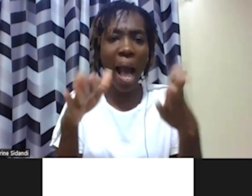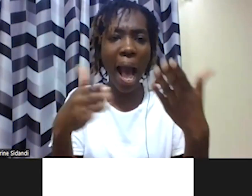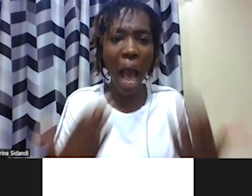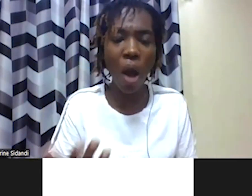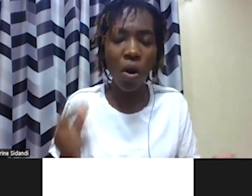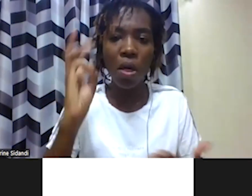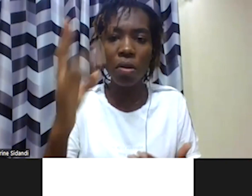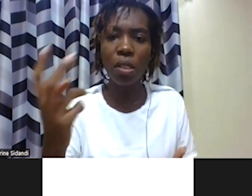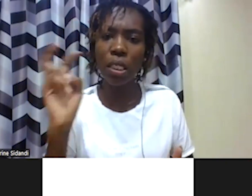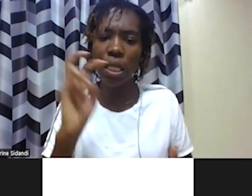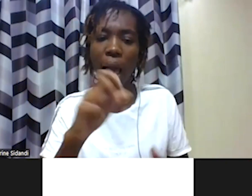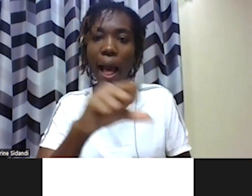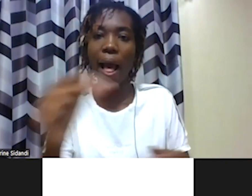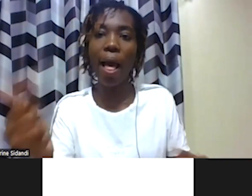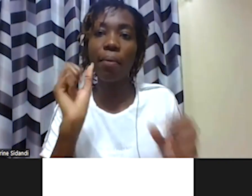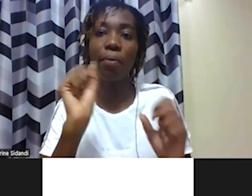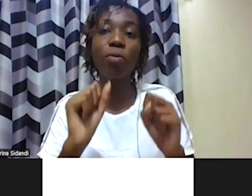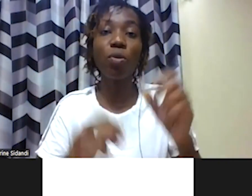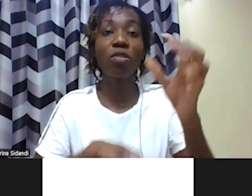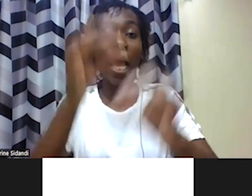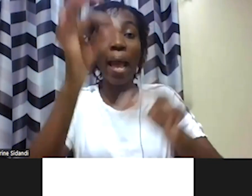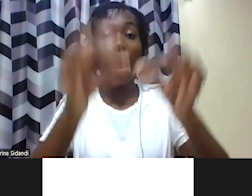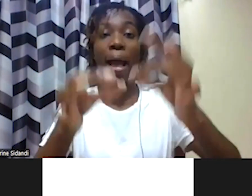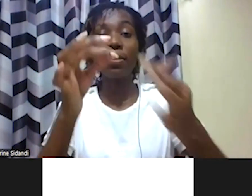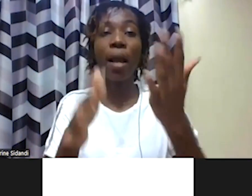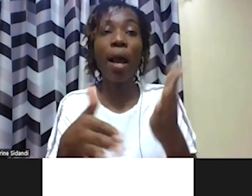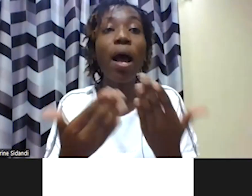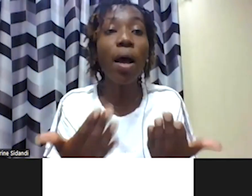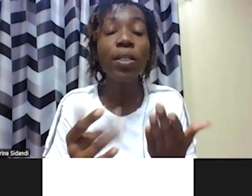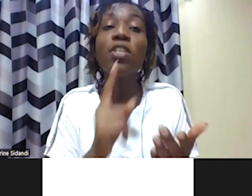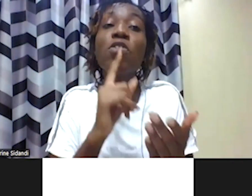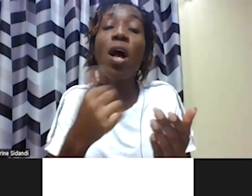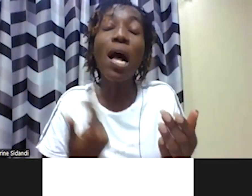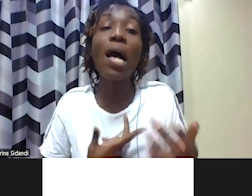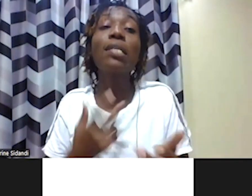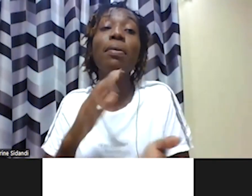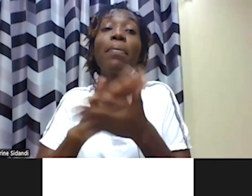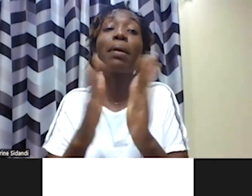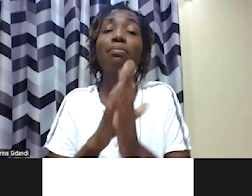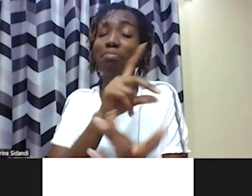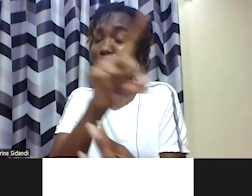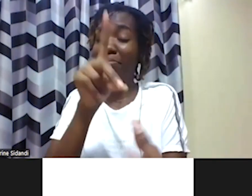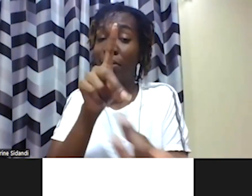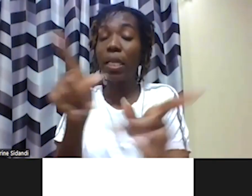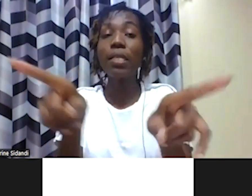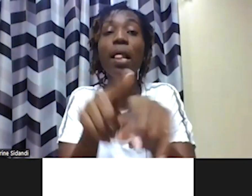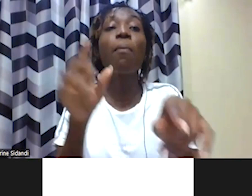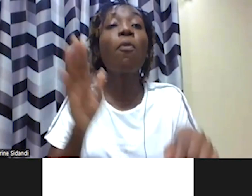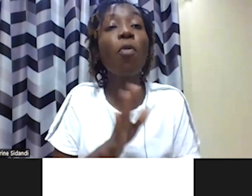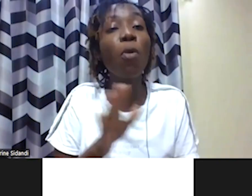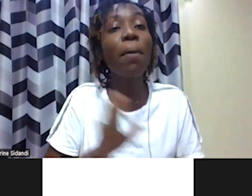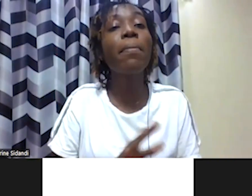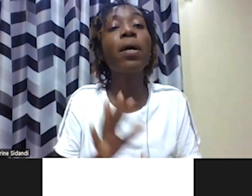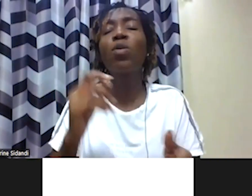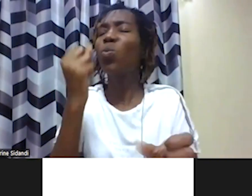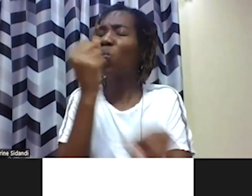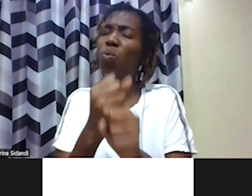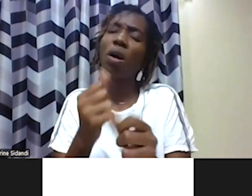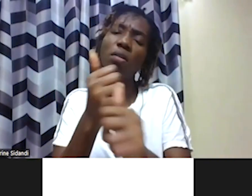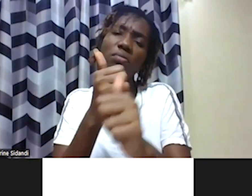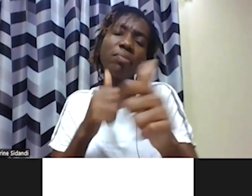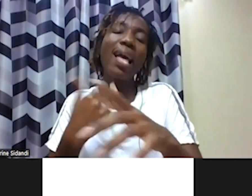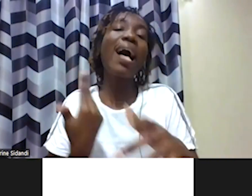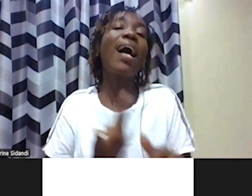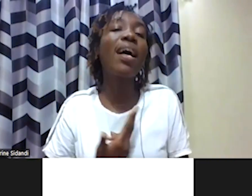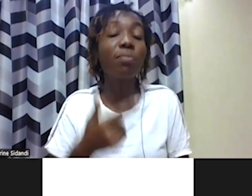of us will be judged. So we are also being perfectionists as women also works against us because we want to